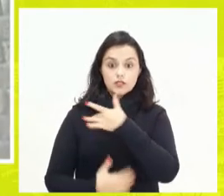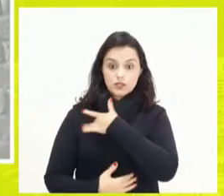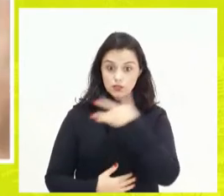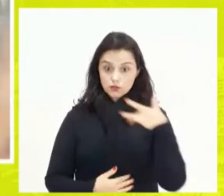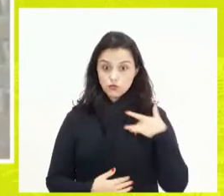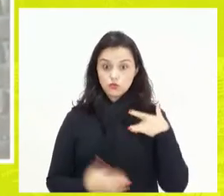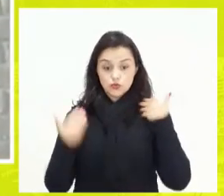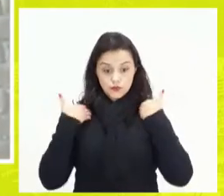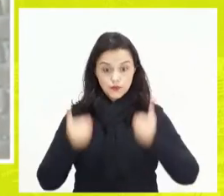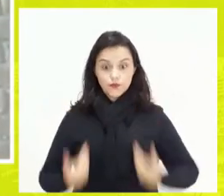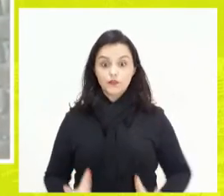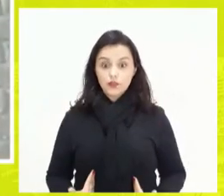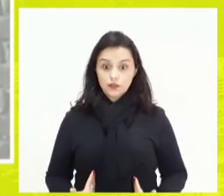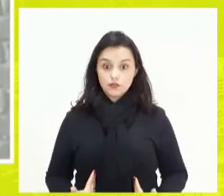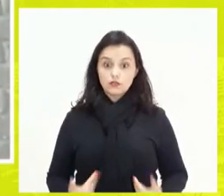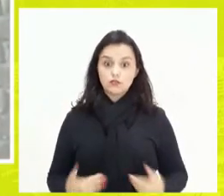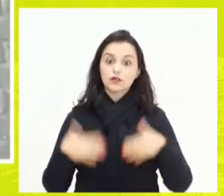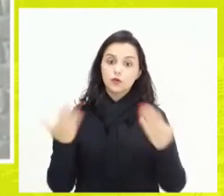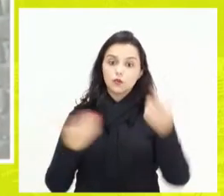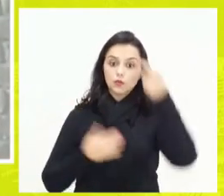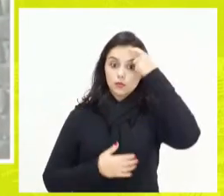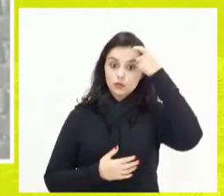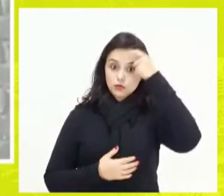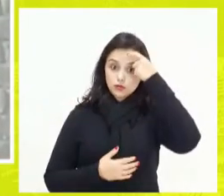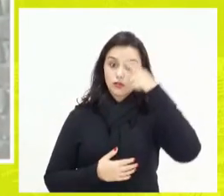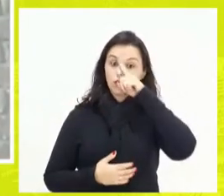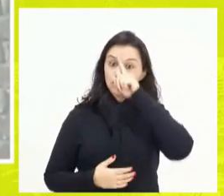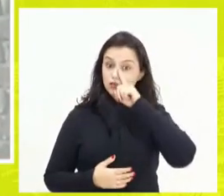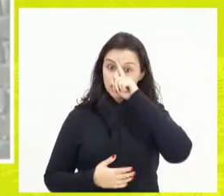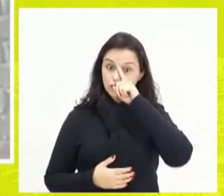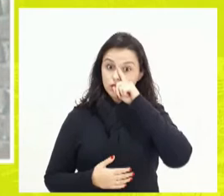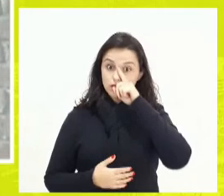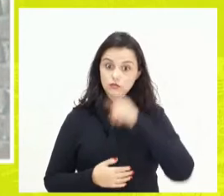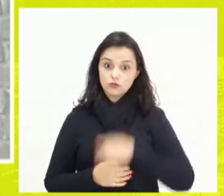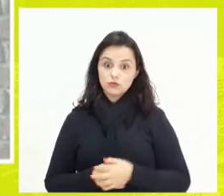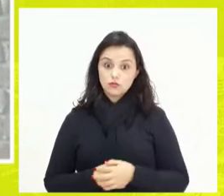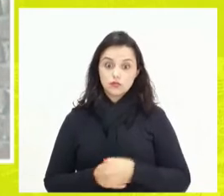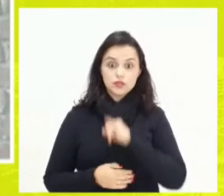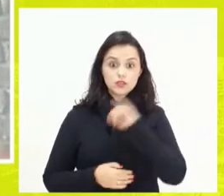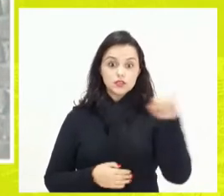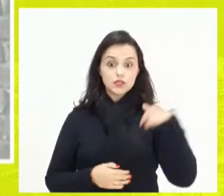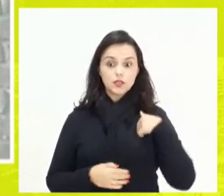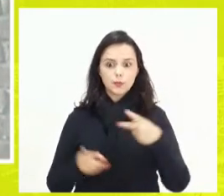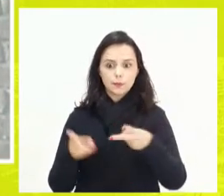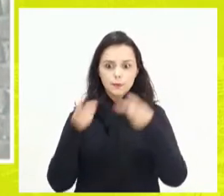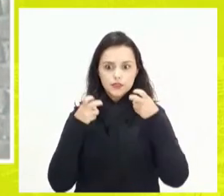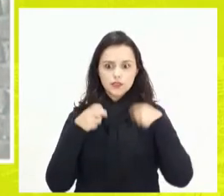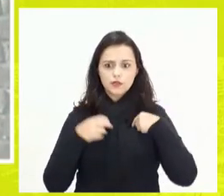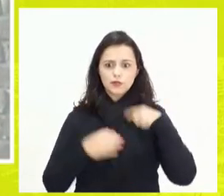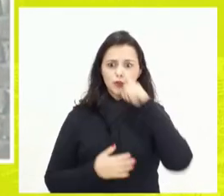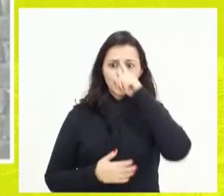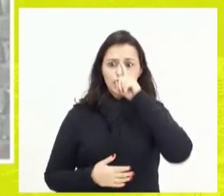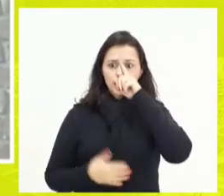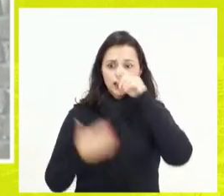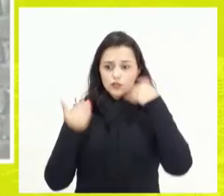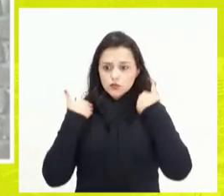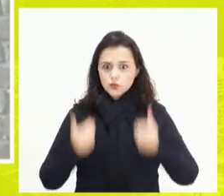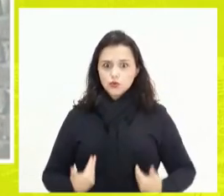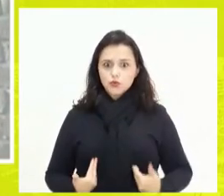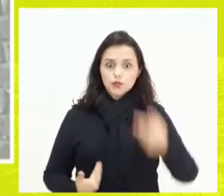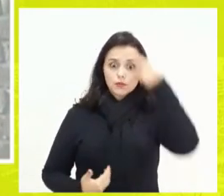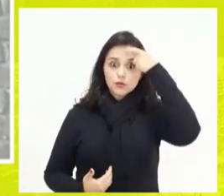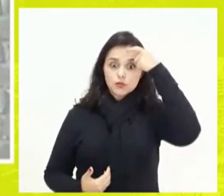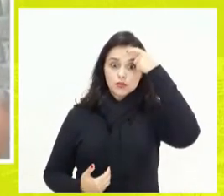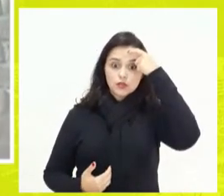putting our physical integrity or emotional health at risk if we interpret that we are at risk physical